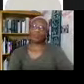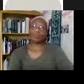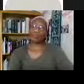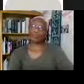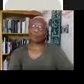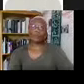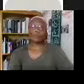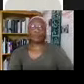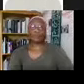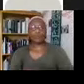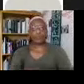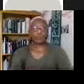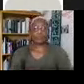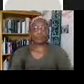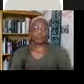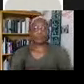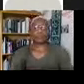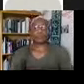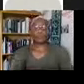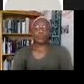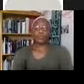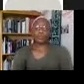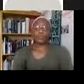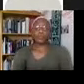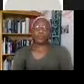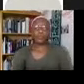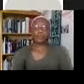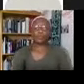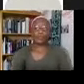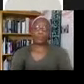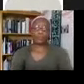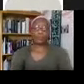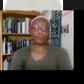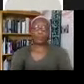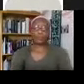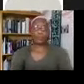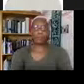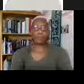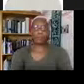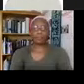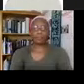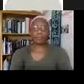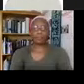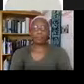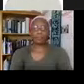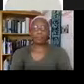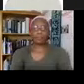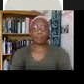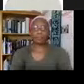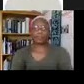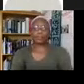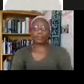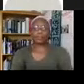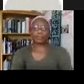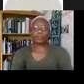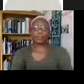is important to honor Black life and legacy. Recently, one of the Black Indigenous Garifuna women who taught me about the